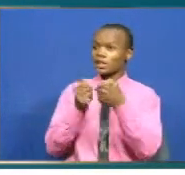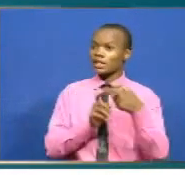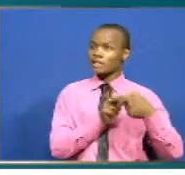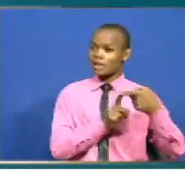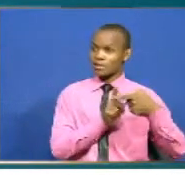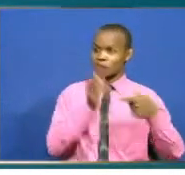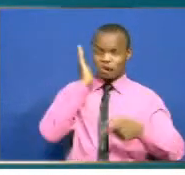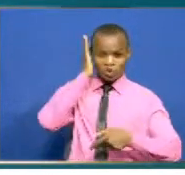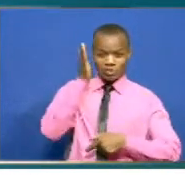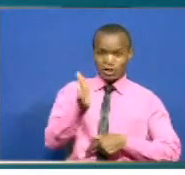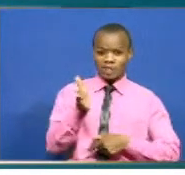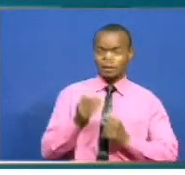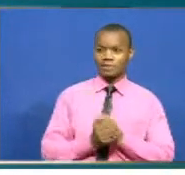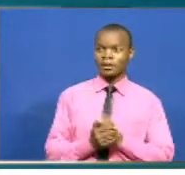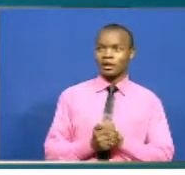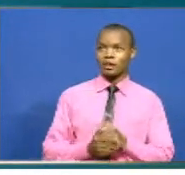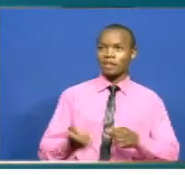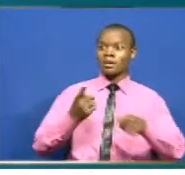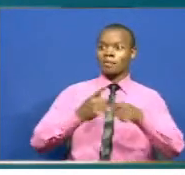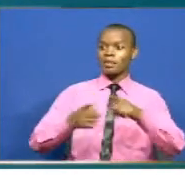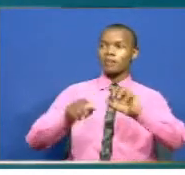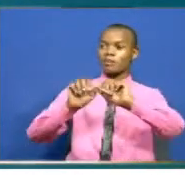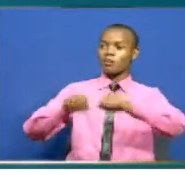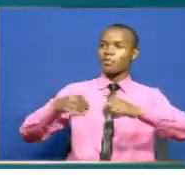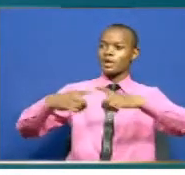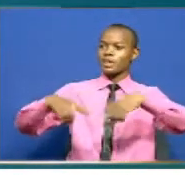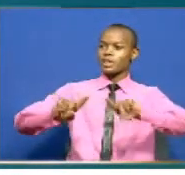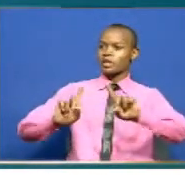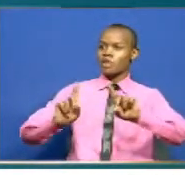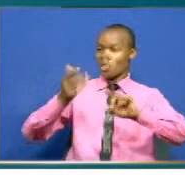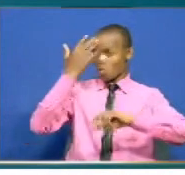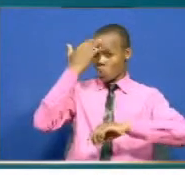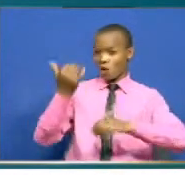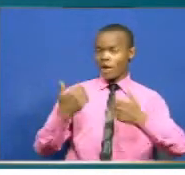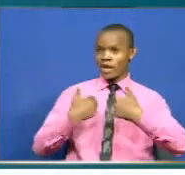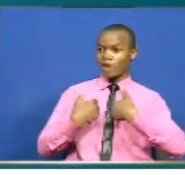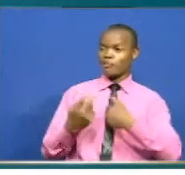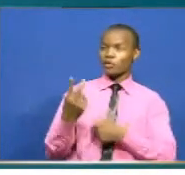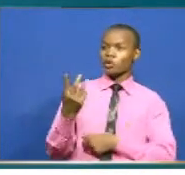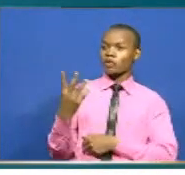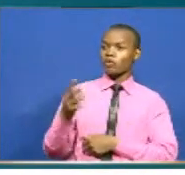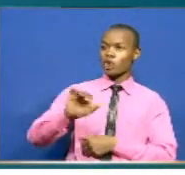However, it will eventually sail through, because there are 24 counties that are